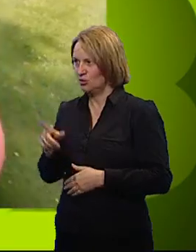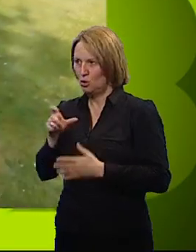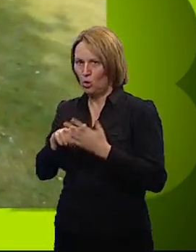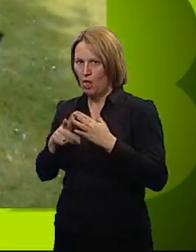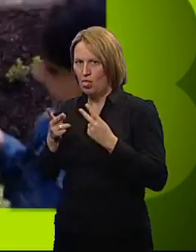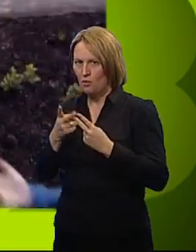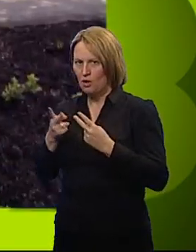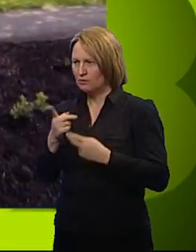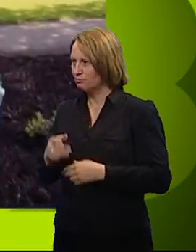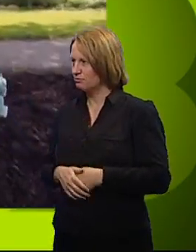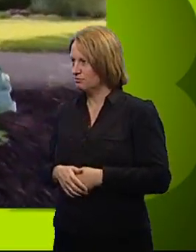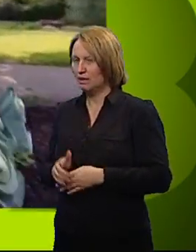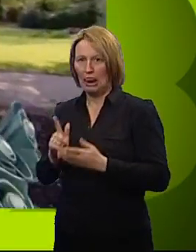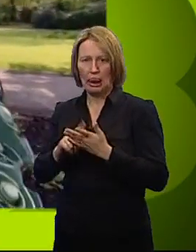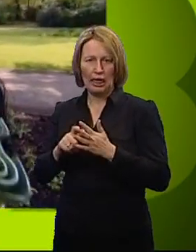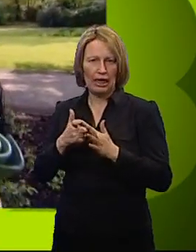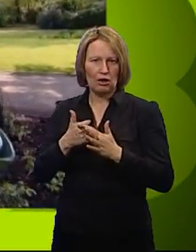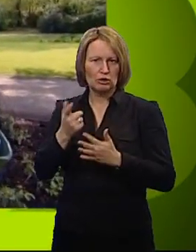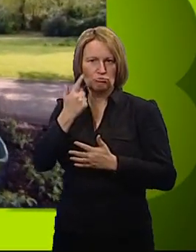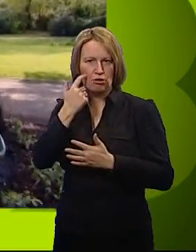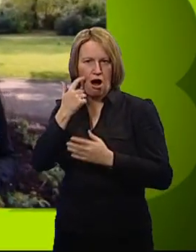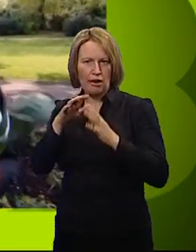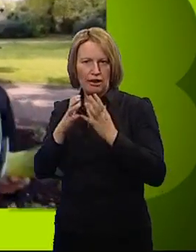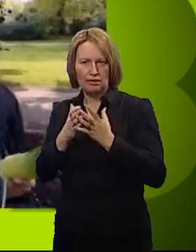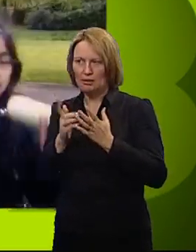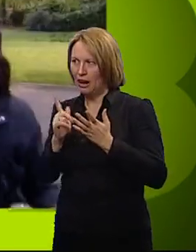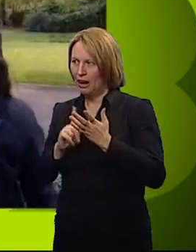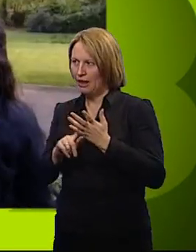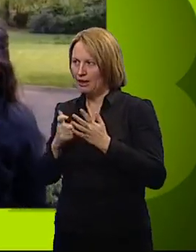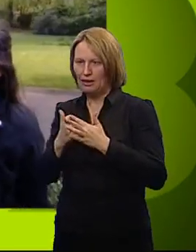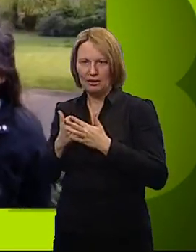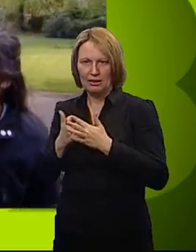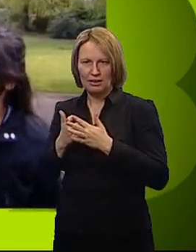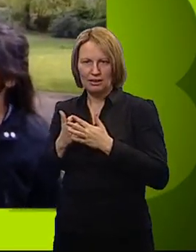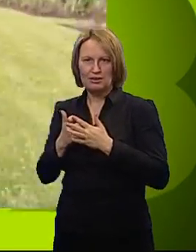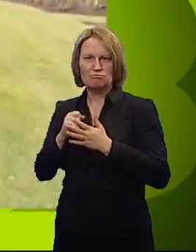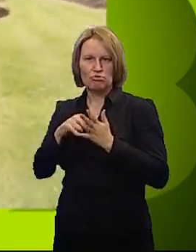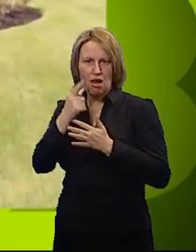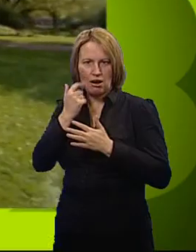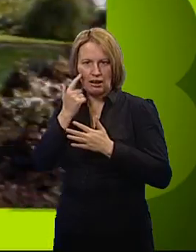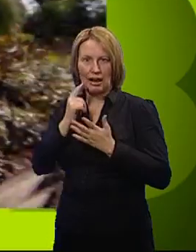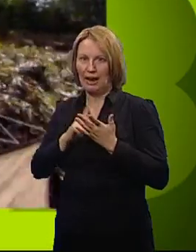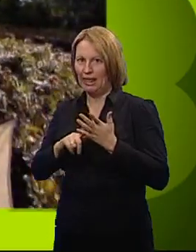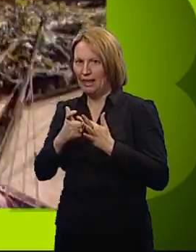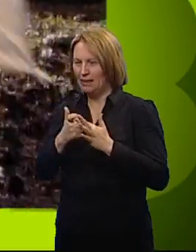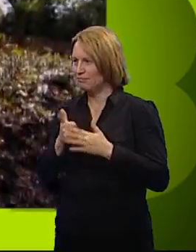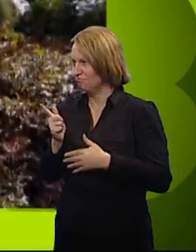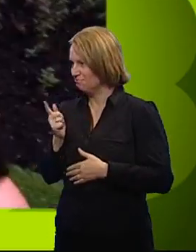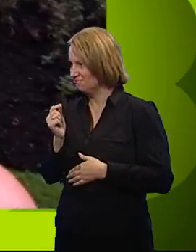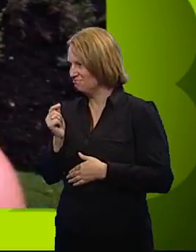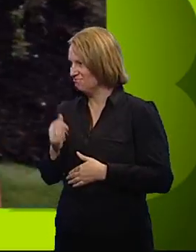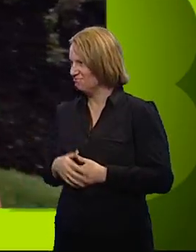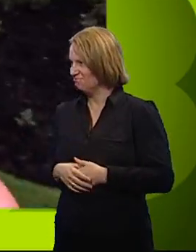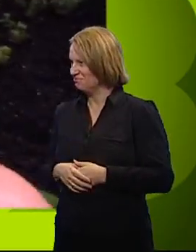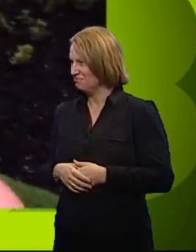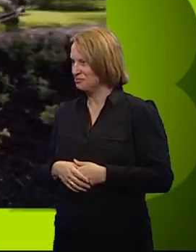the first clue. Either leeks or spring onions. I think they're leeks. Spring onions. Leeks! You're almost there, Monika.